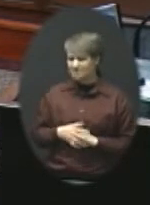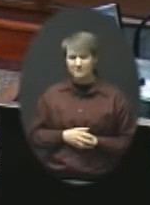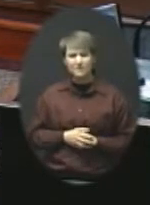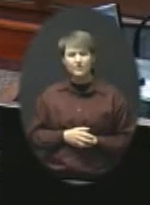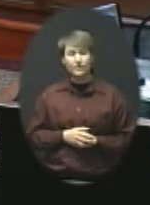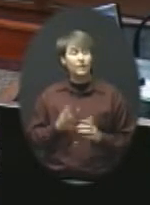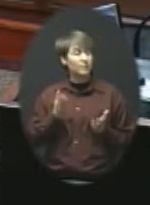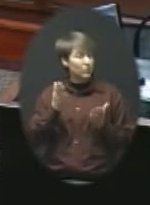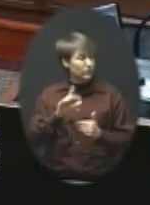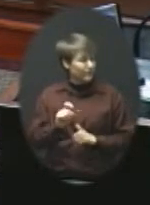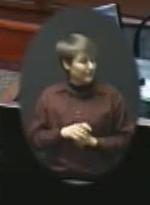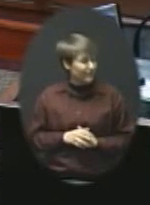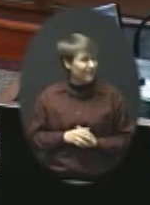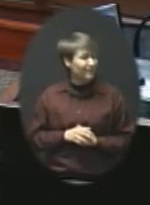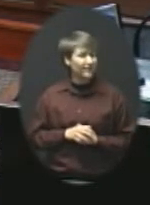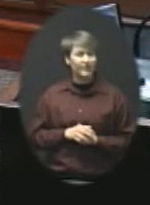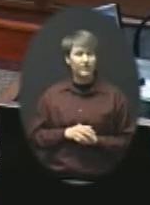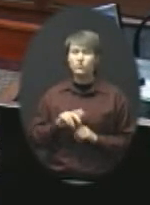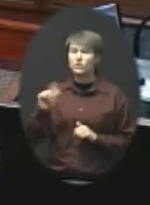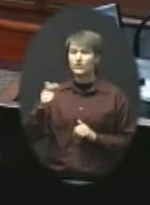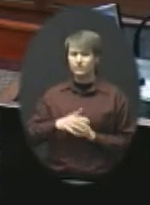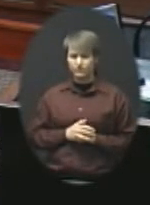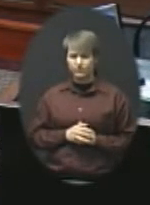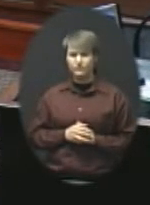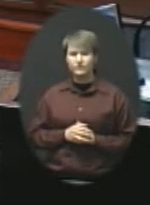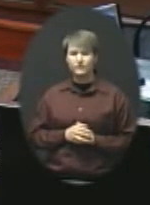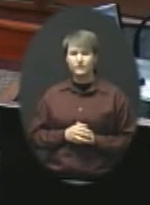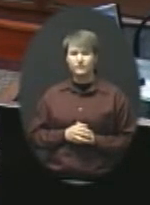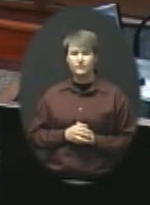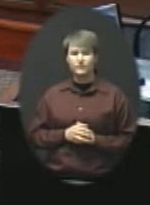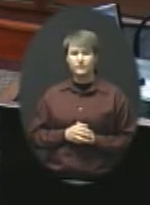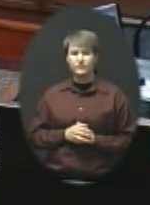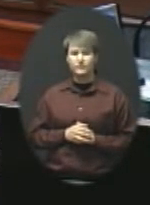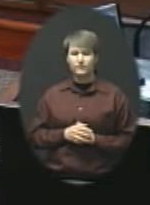Is that a motion? Second.